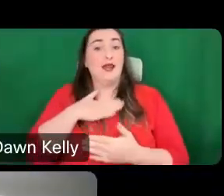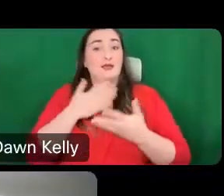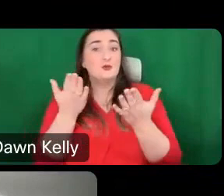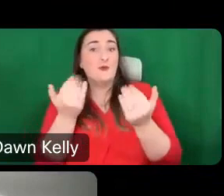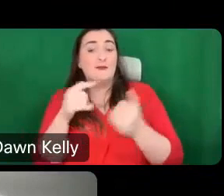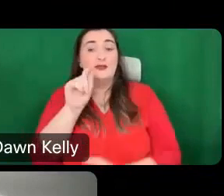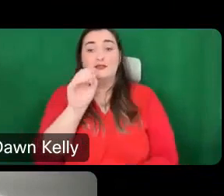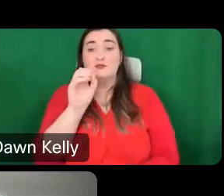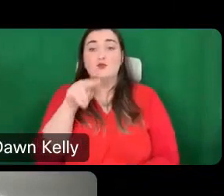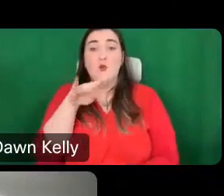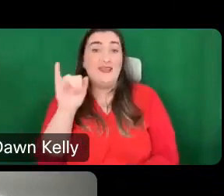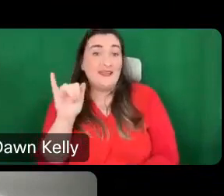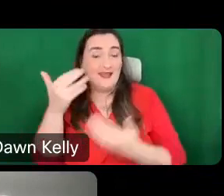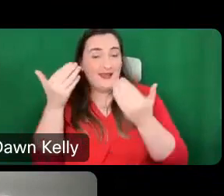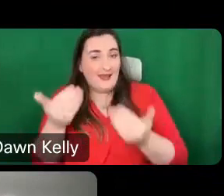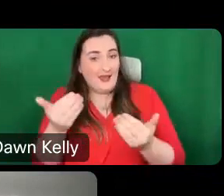Canavan. Tony, good morning.